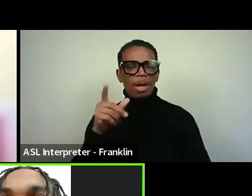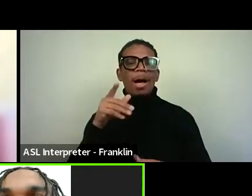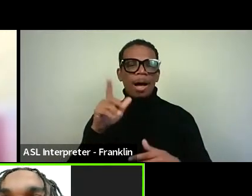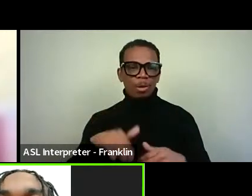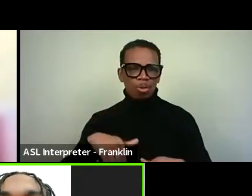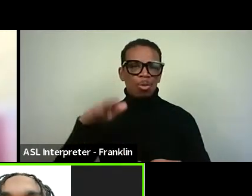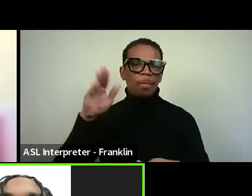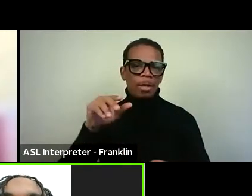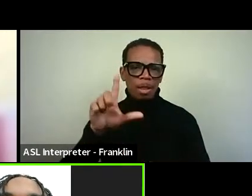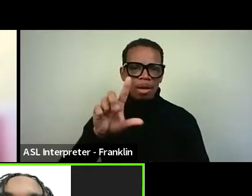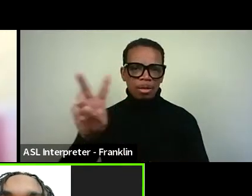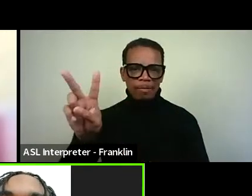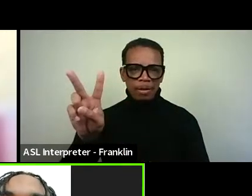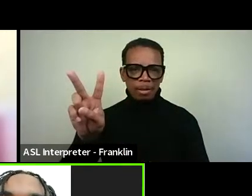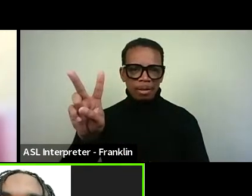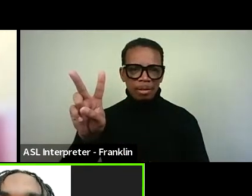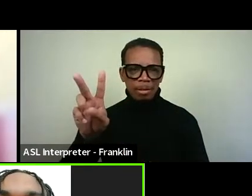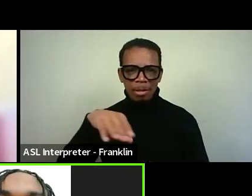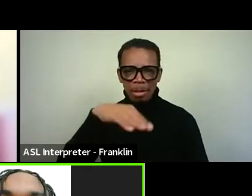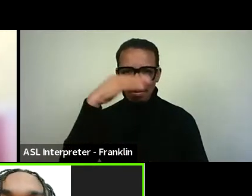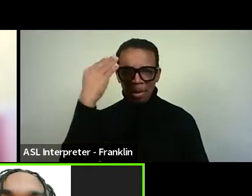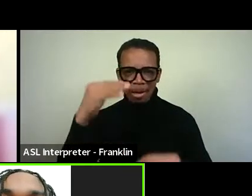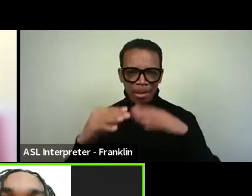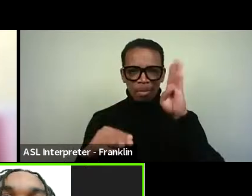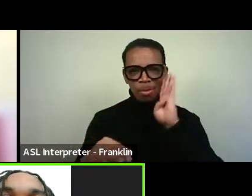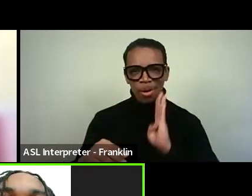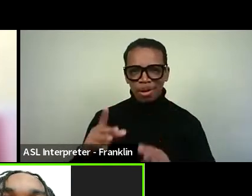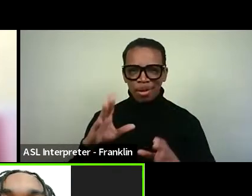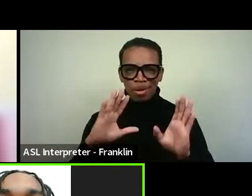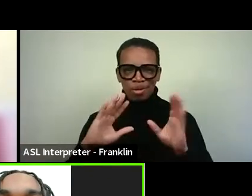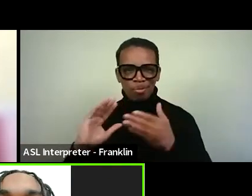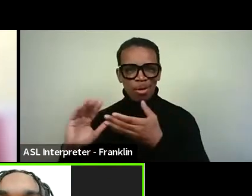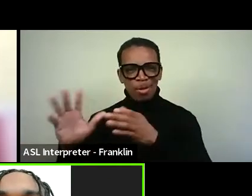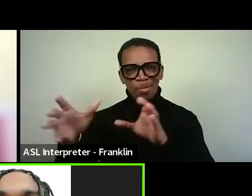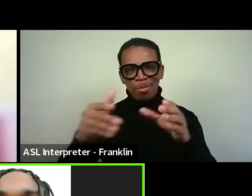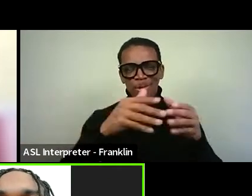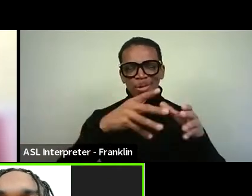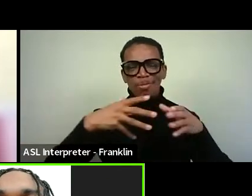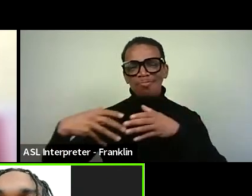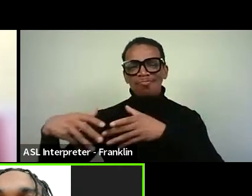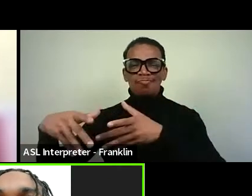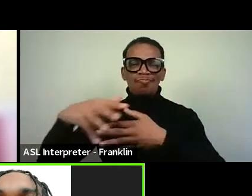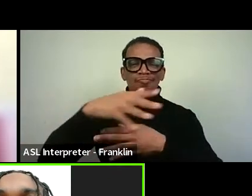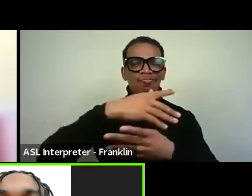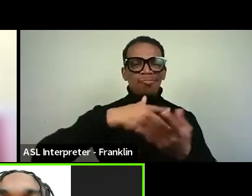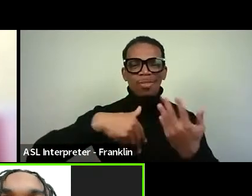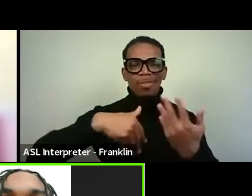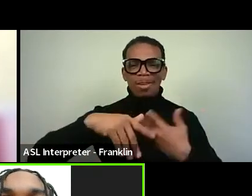Vegas in the Black and brown community. So I was always around a sense of,